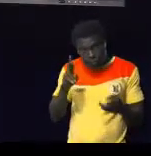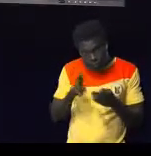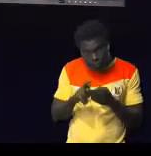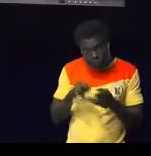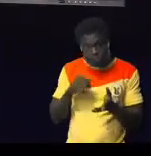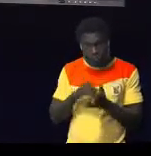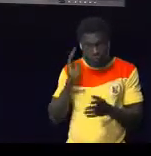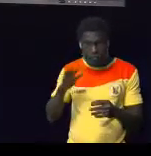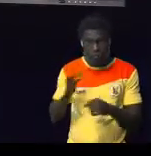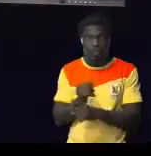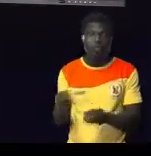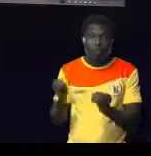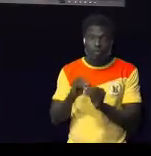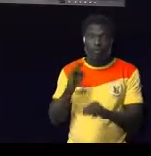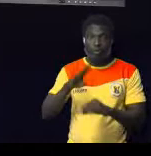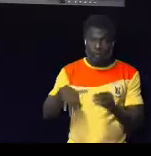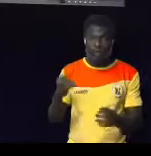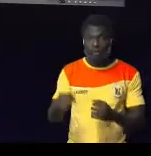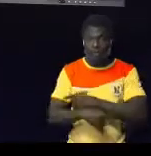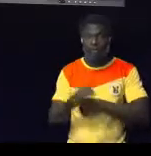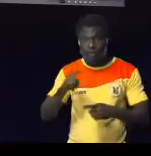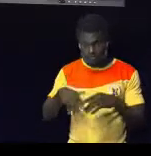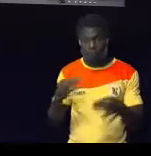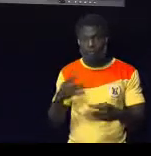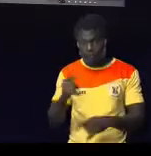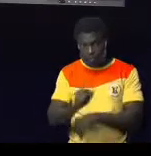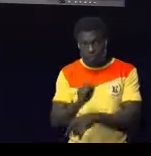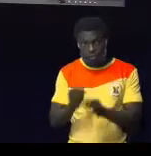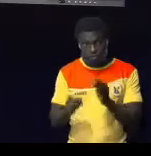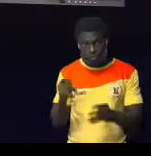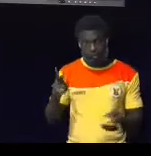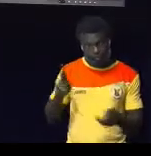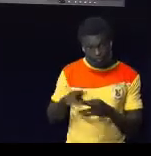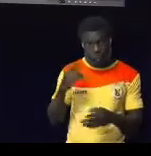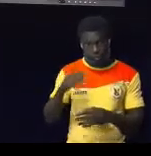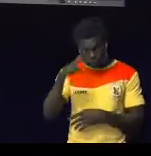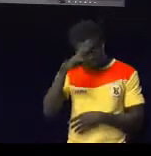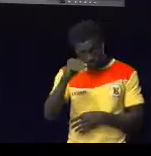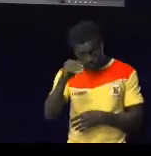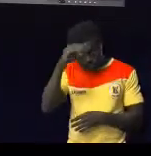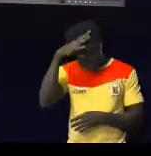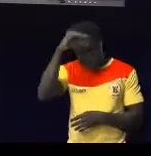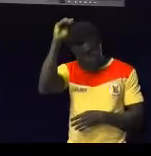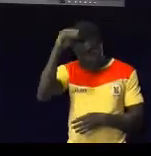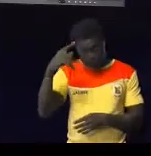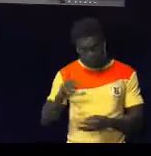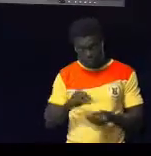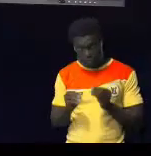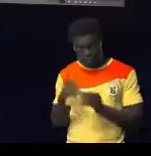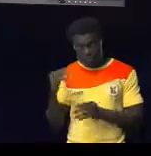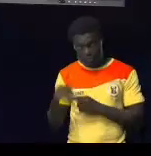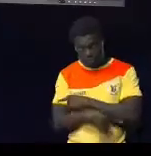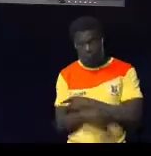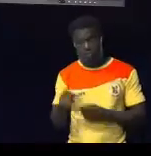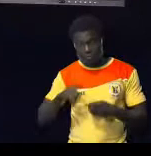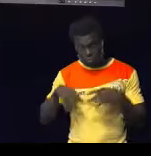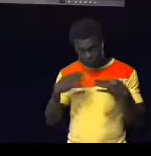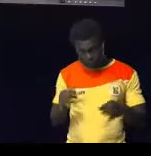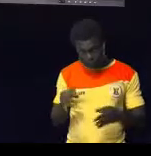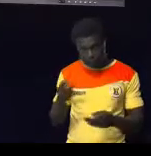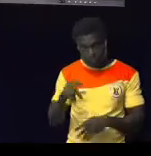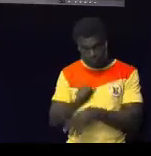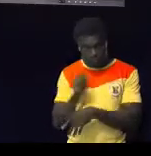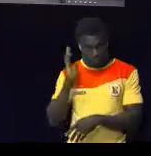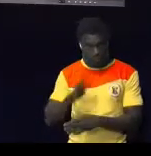men, it's going to take more than 10 days to finish the job. So if we reduce the men, the number of days needed to finish the job will increase.